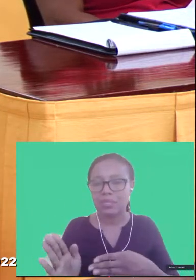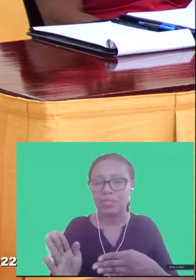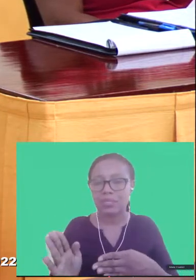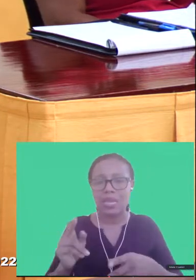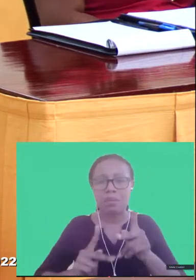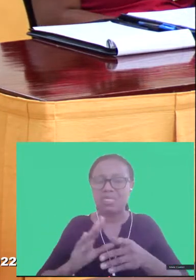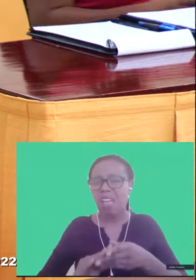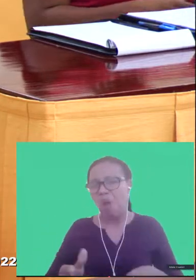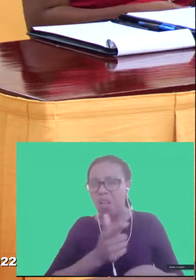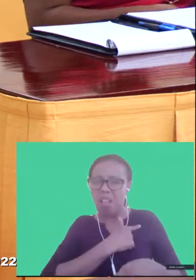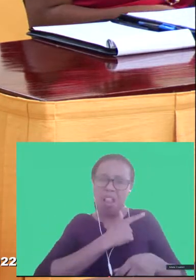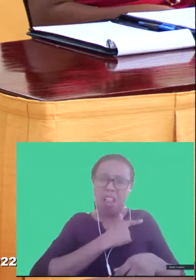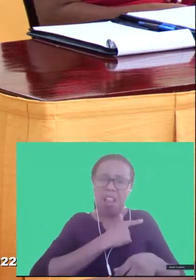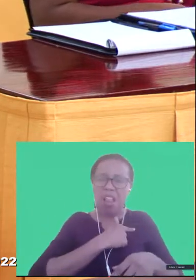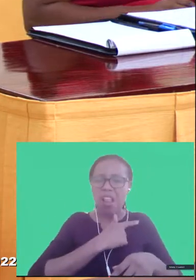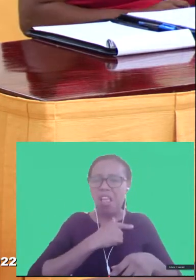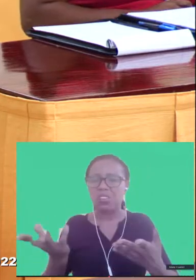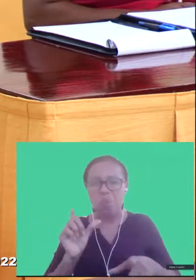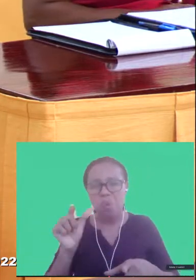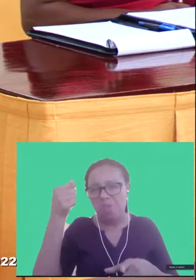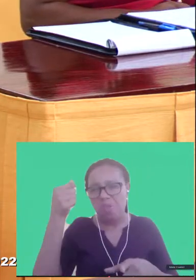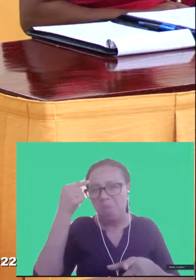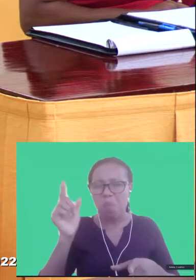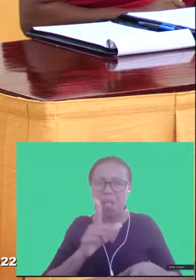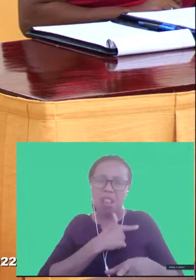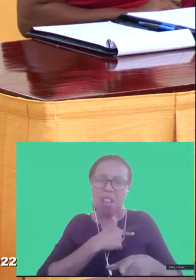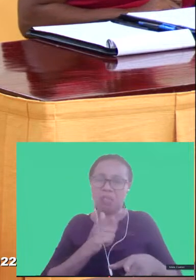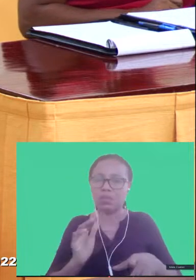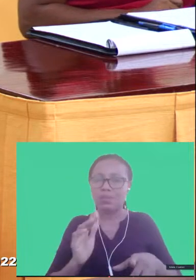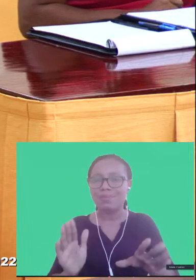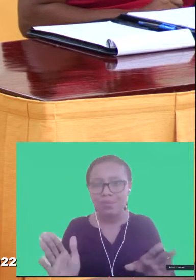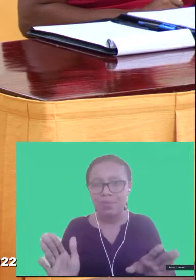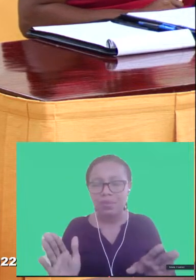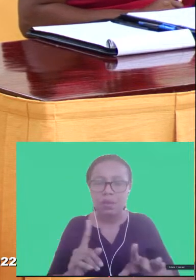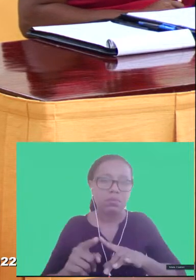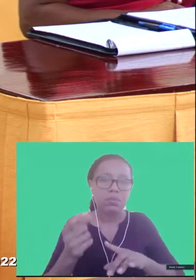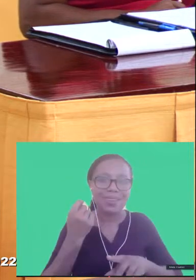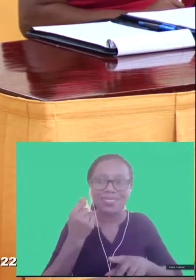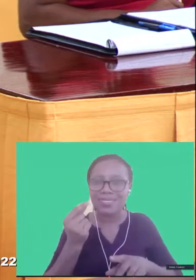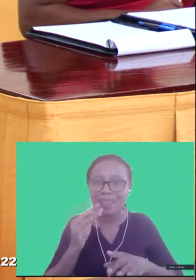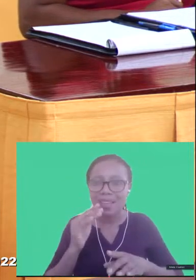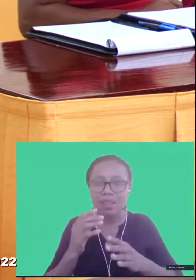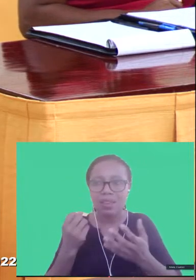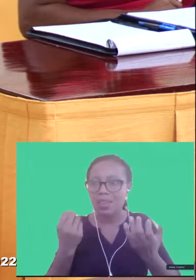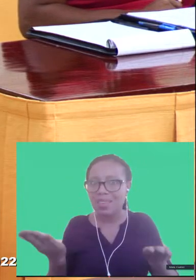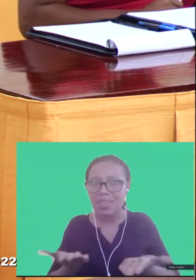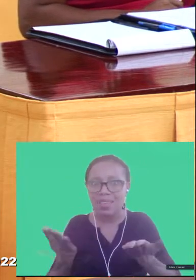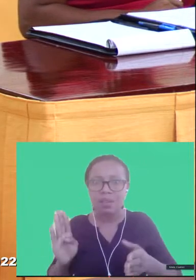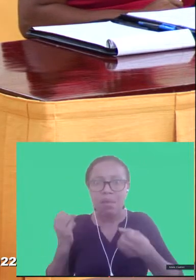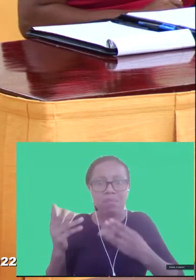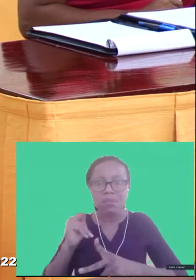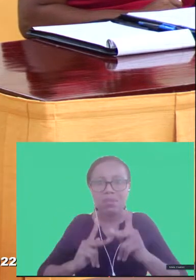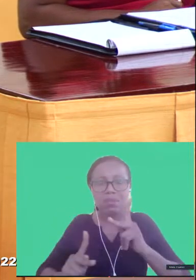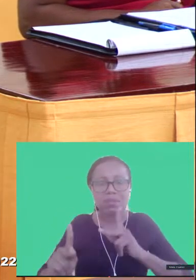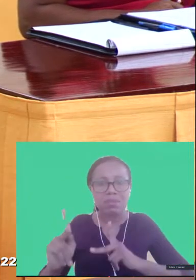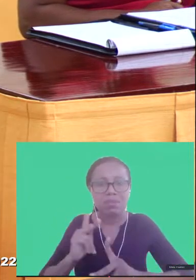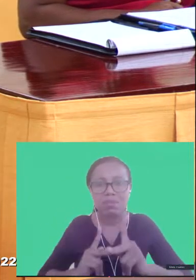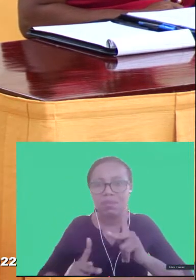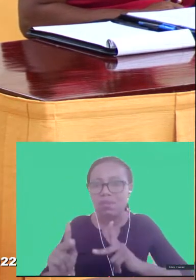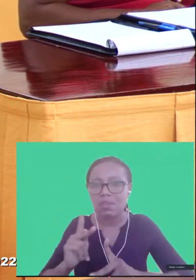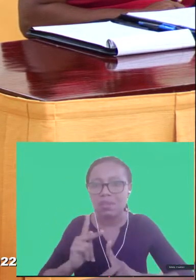very entrepreneurial. And where we have a challenge is in making sure that